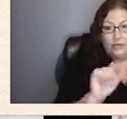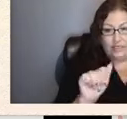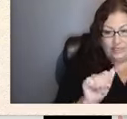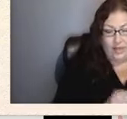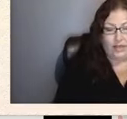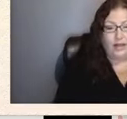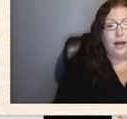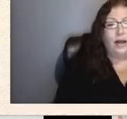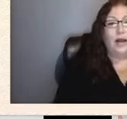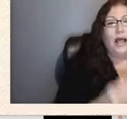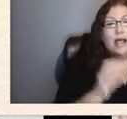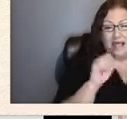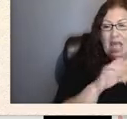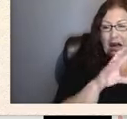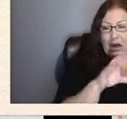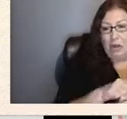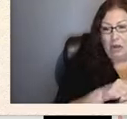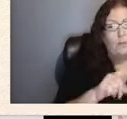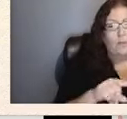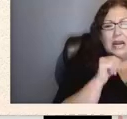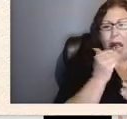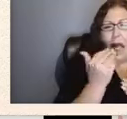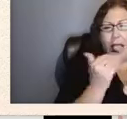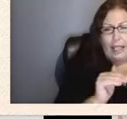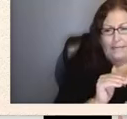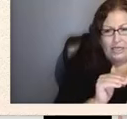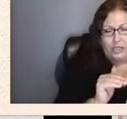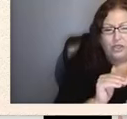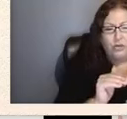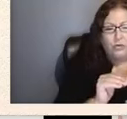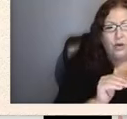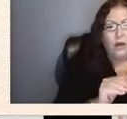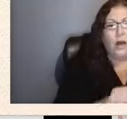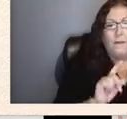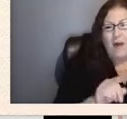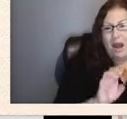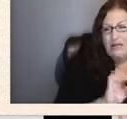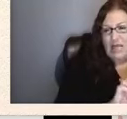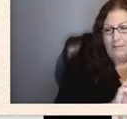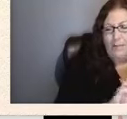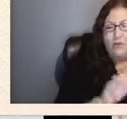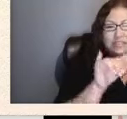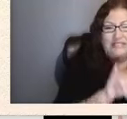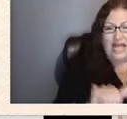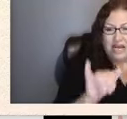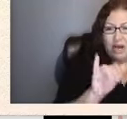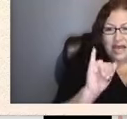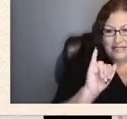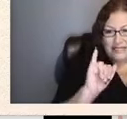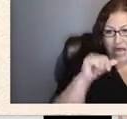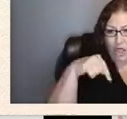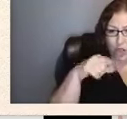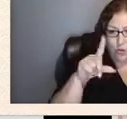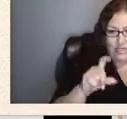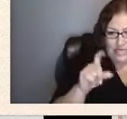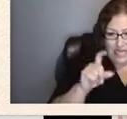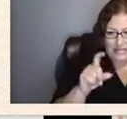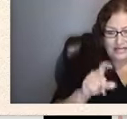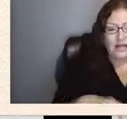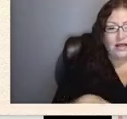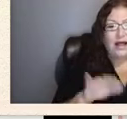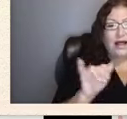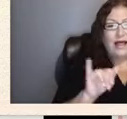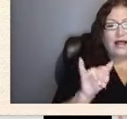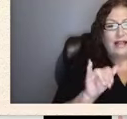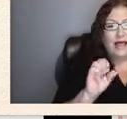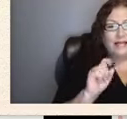may include, but is not limited to, standardized IQ tests, such as the